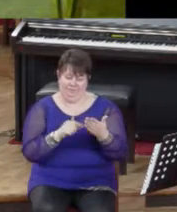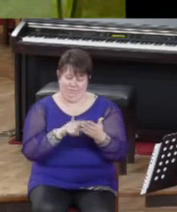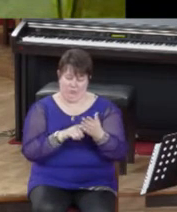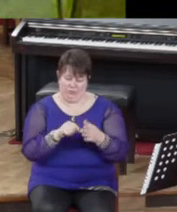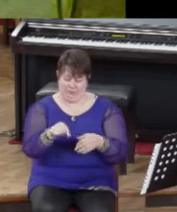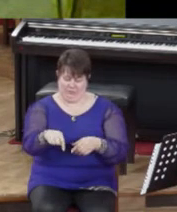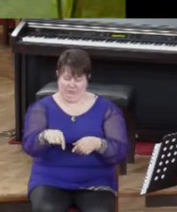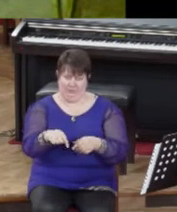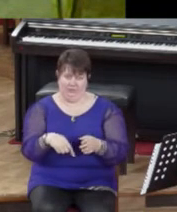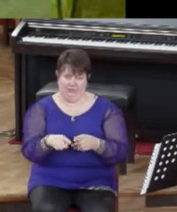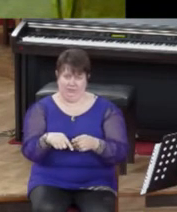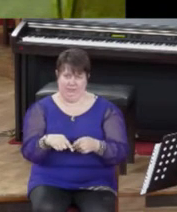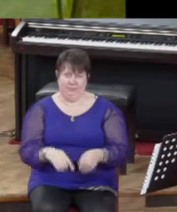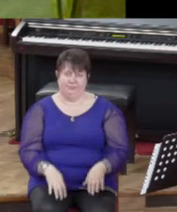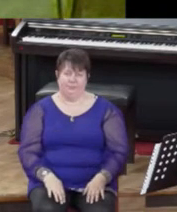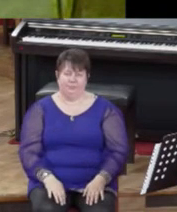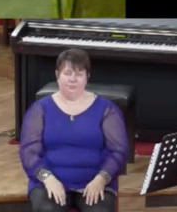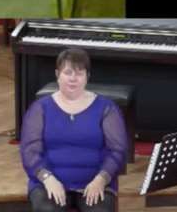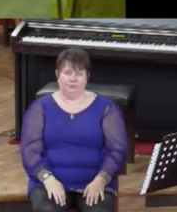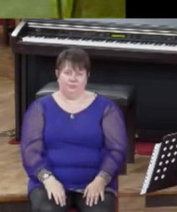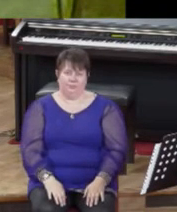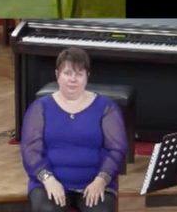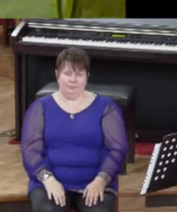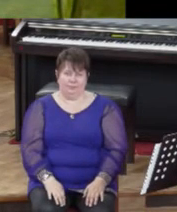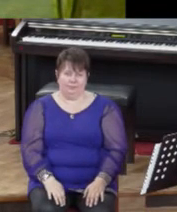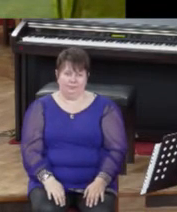election. No more to be said.